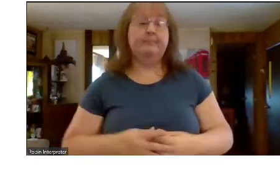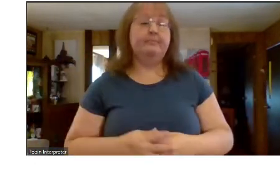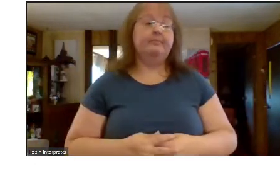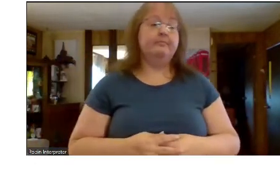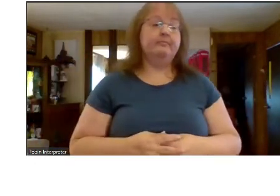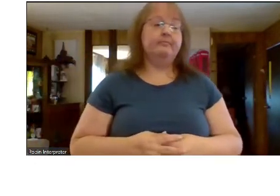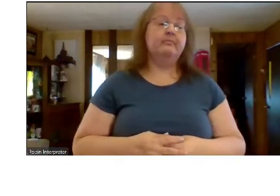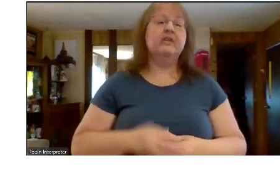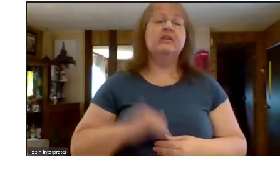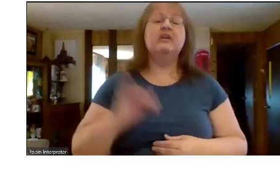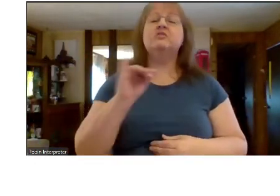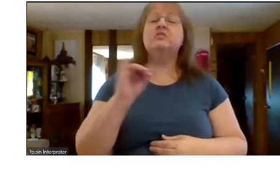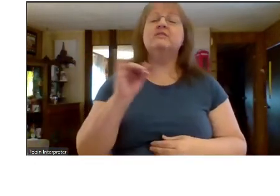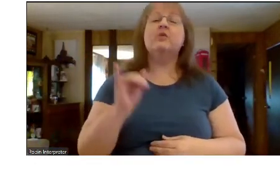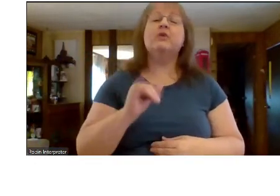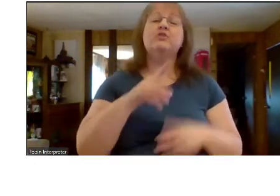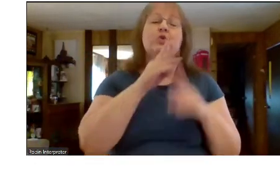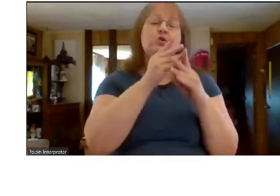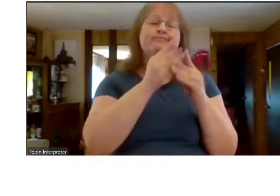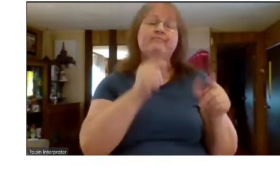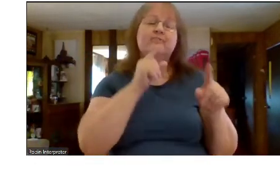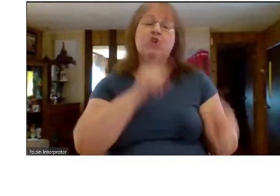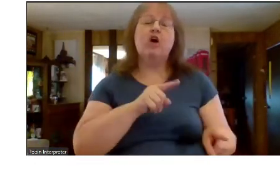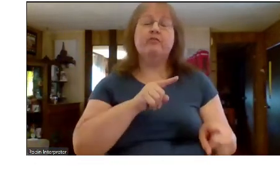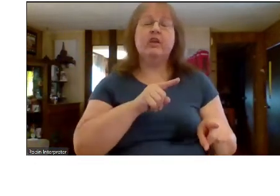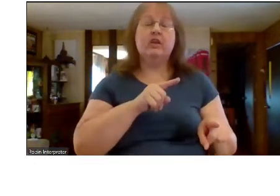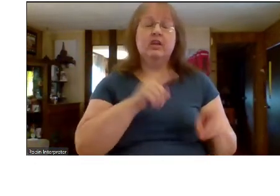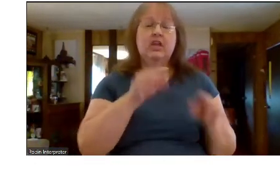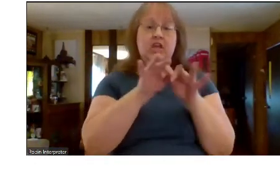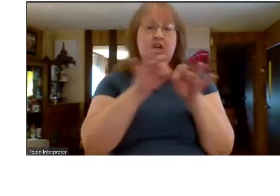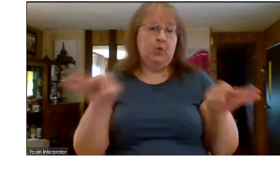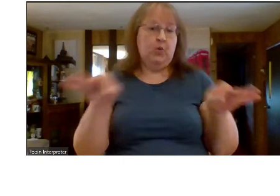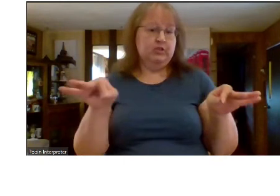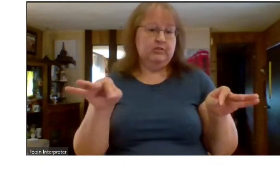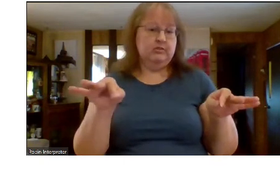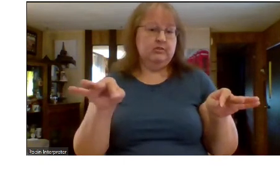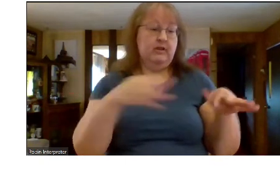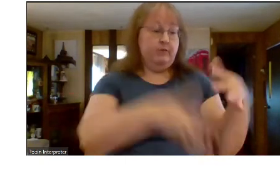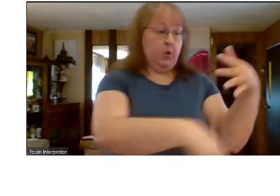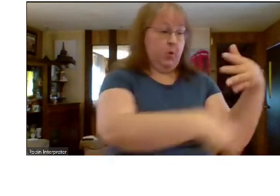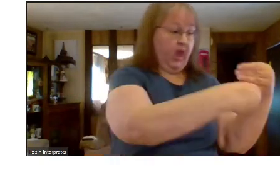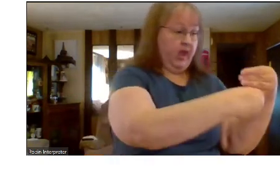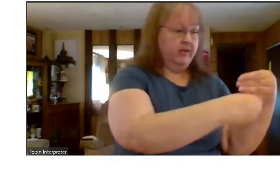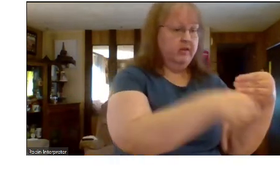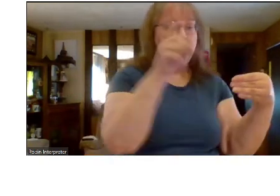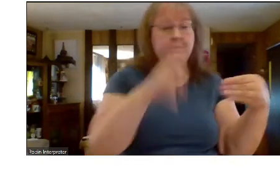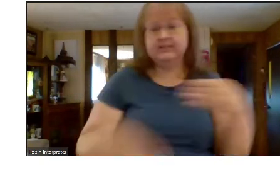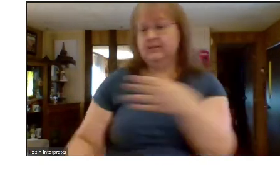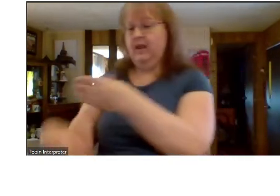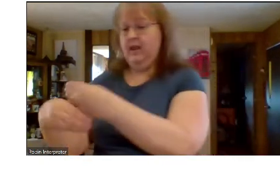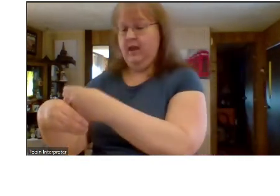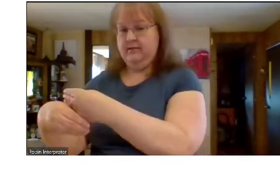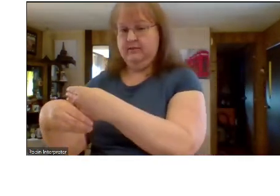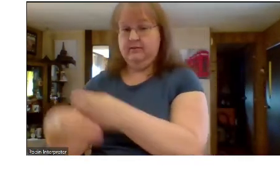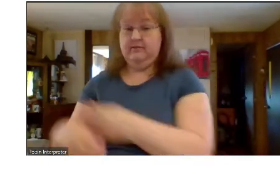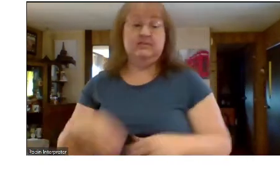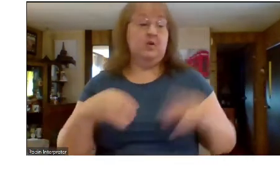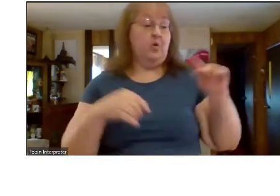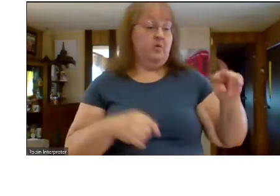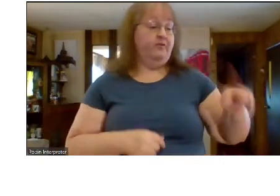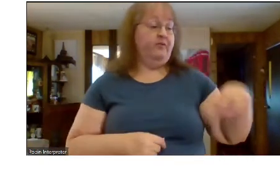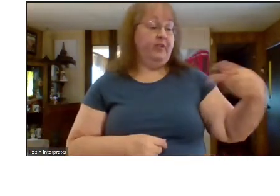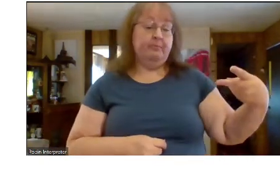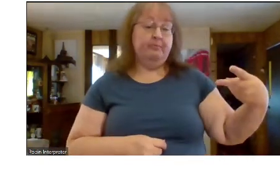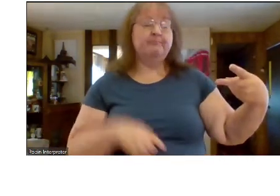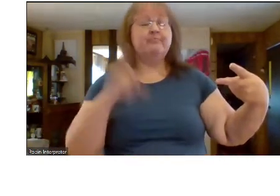have to flip the other. Okay, so it's like when you're solving an equation. If you add 1 to one side, you have to add 1 to the other side. If